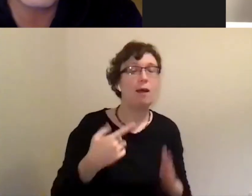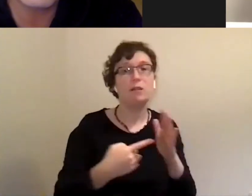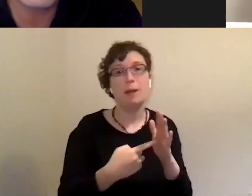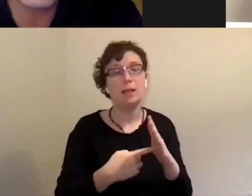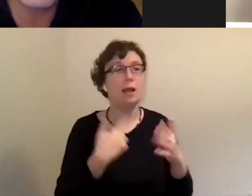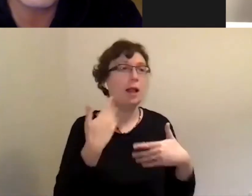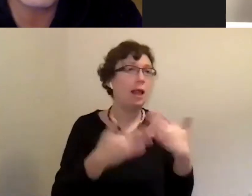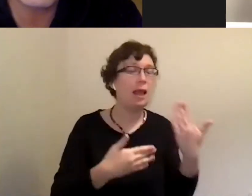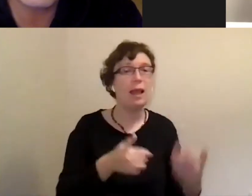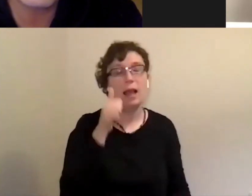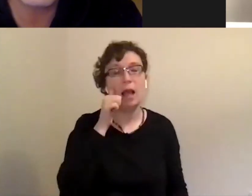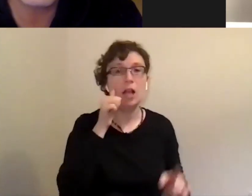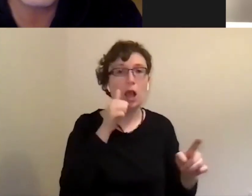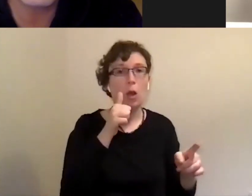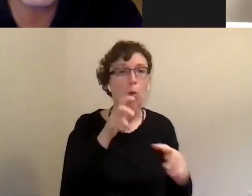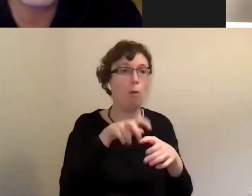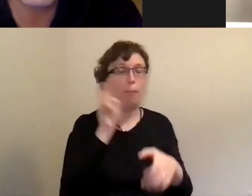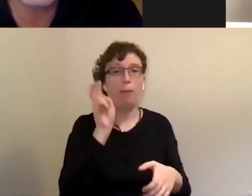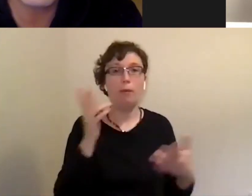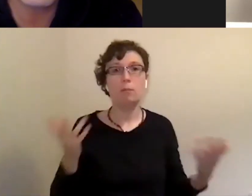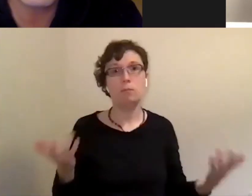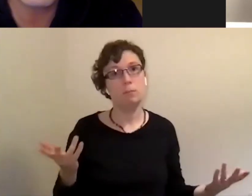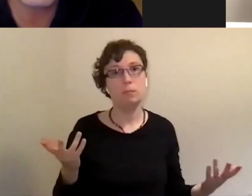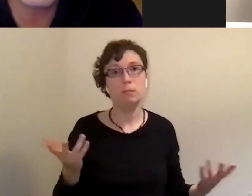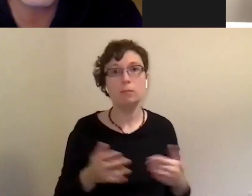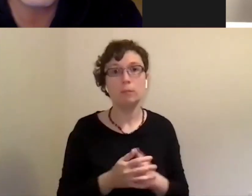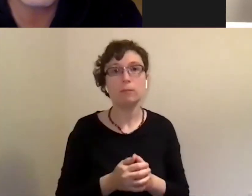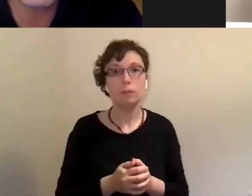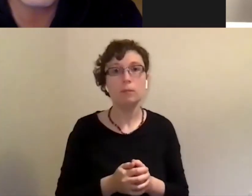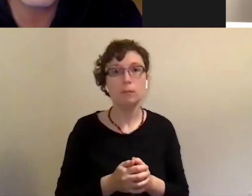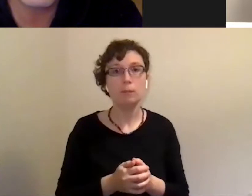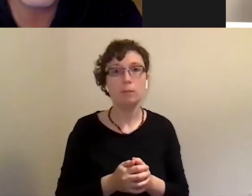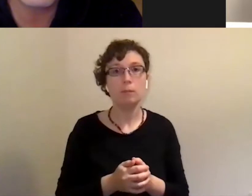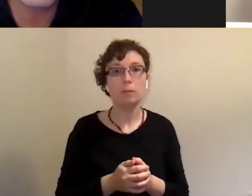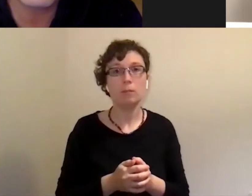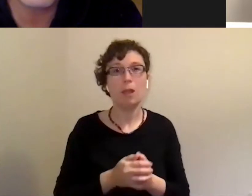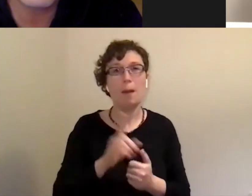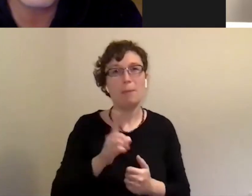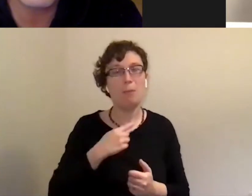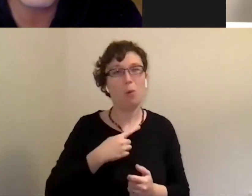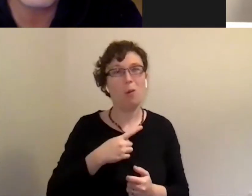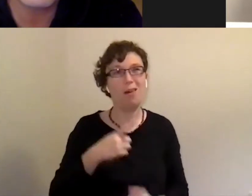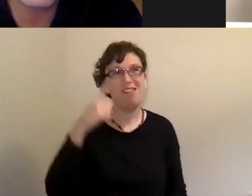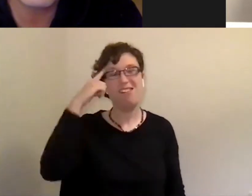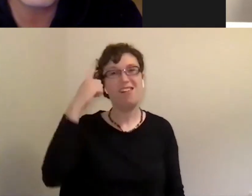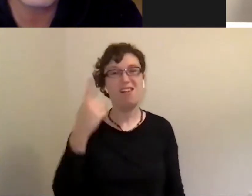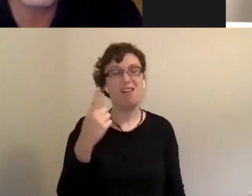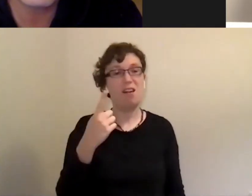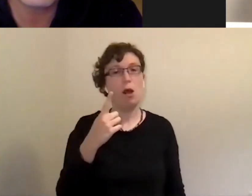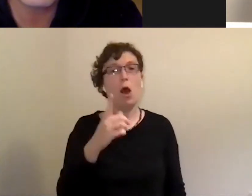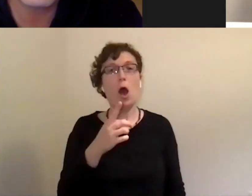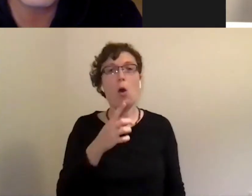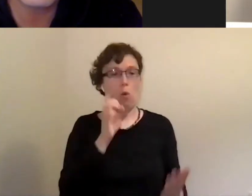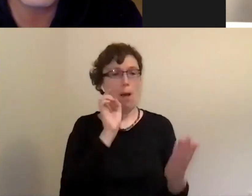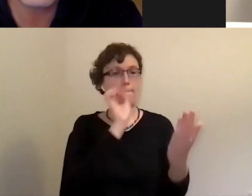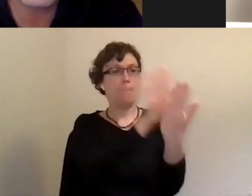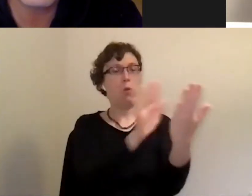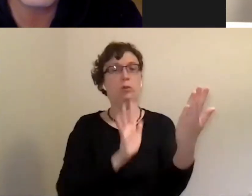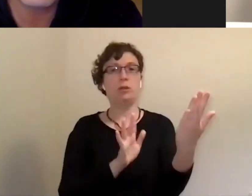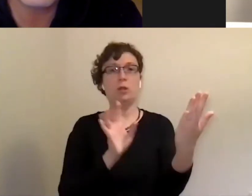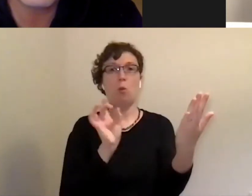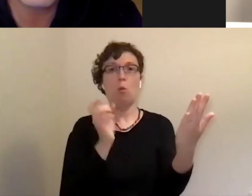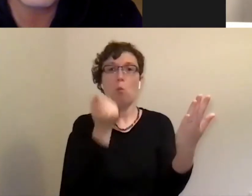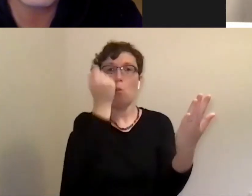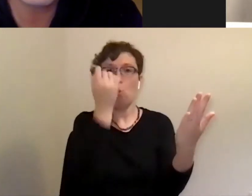to hear about it again. They thought they could make one post about it and that's all that they had to do, but I'm still experiencing